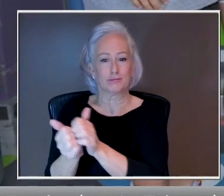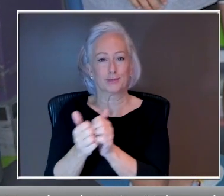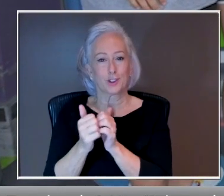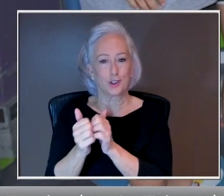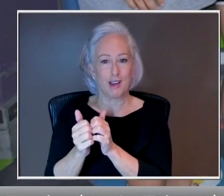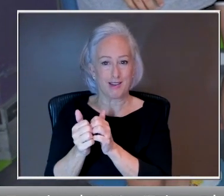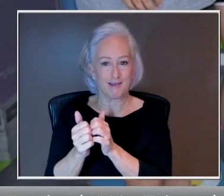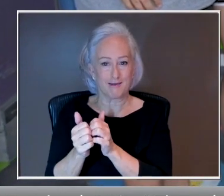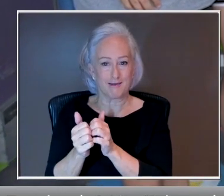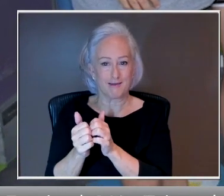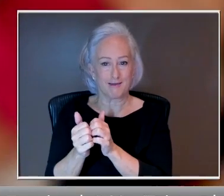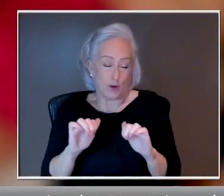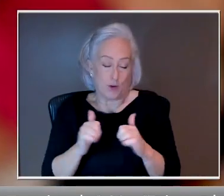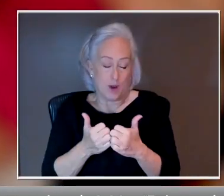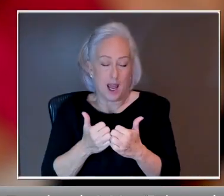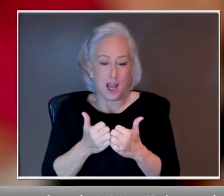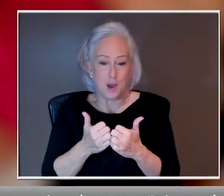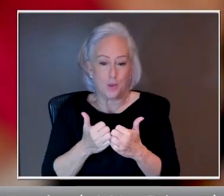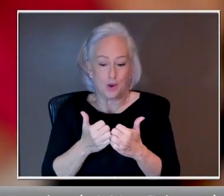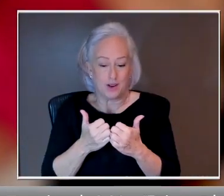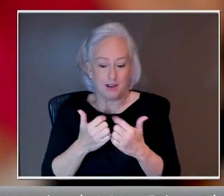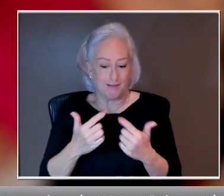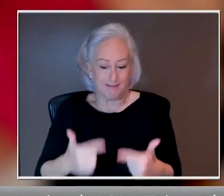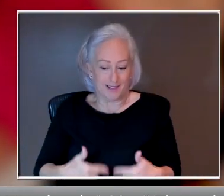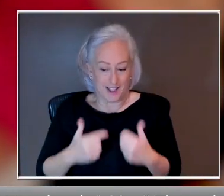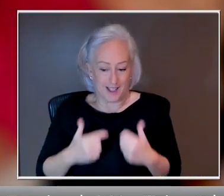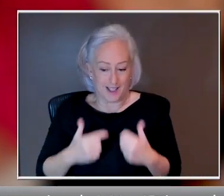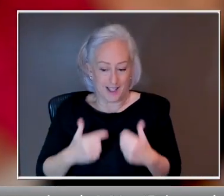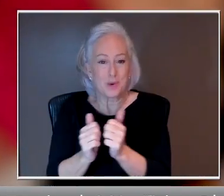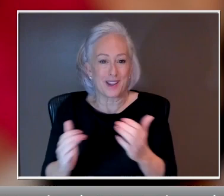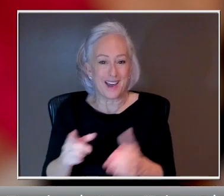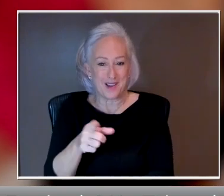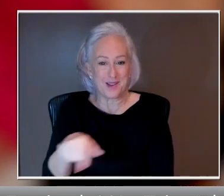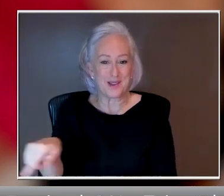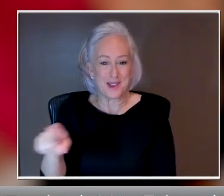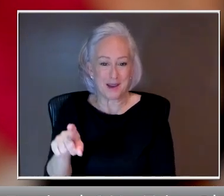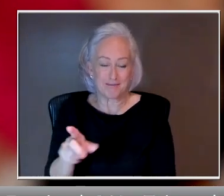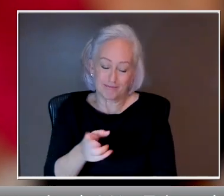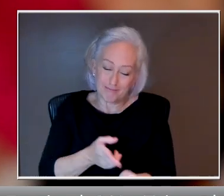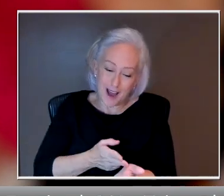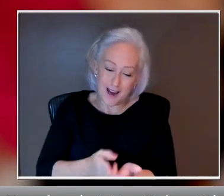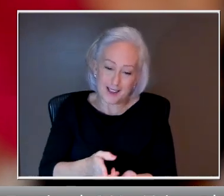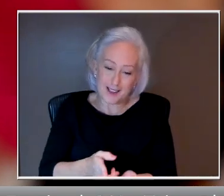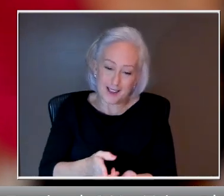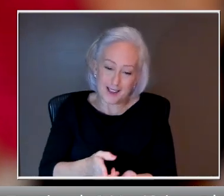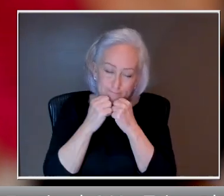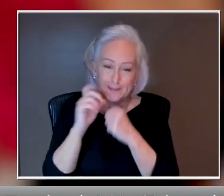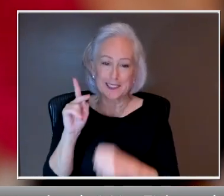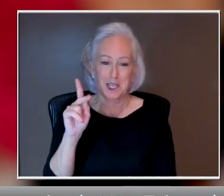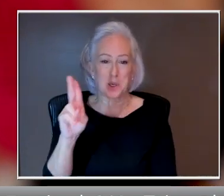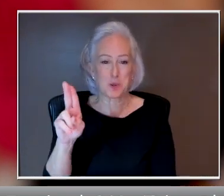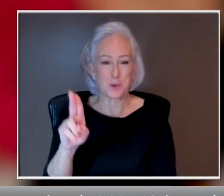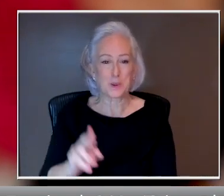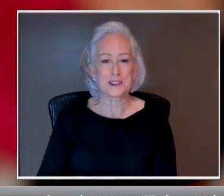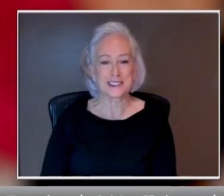gotten to this point today. Honestly, I'm most grateful for KU.